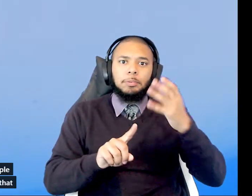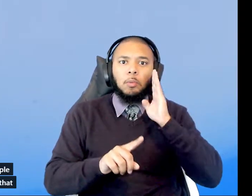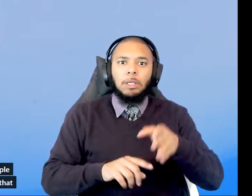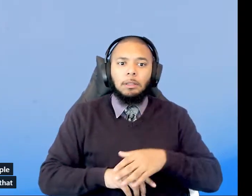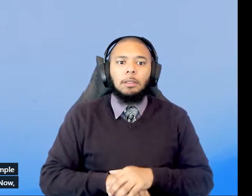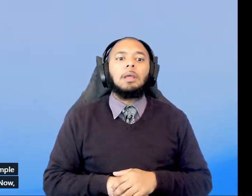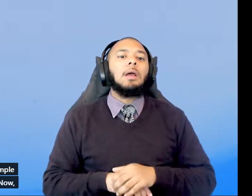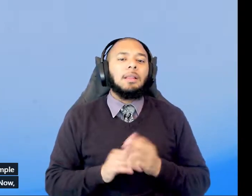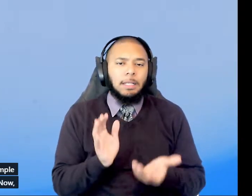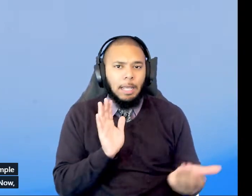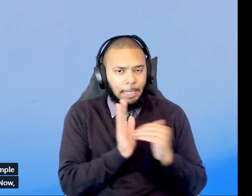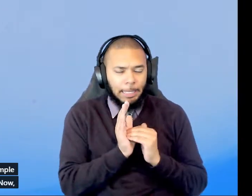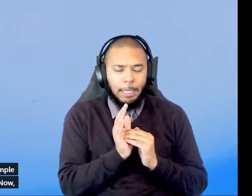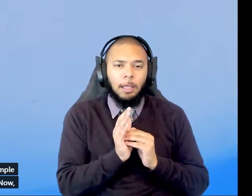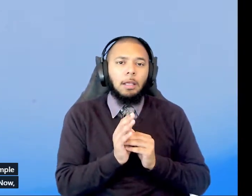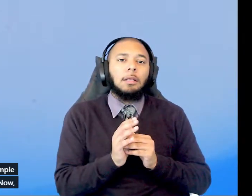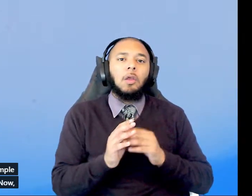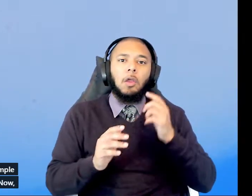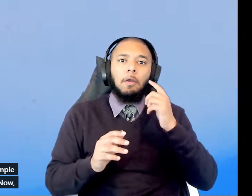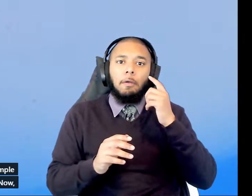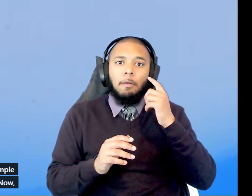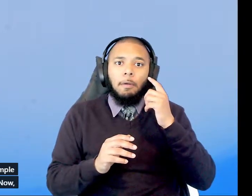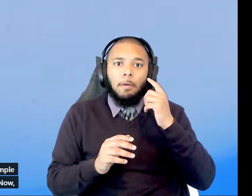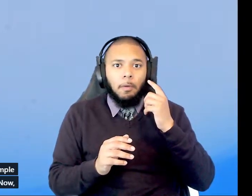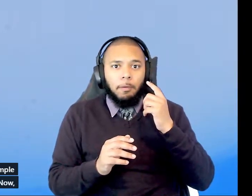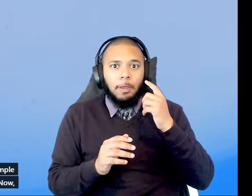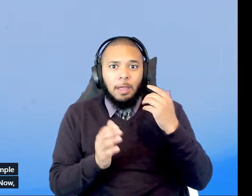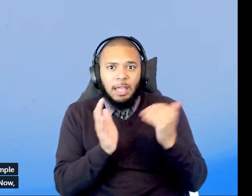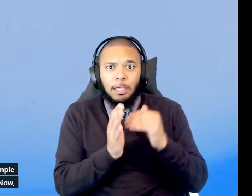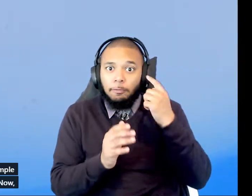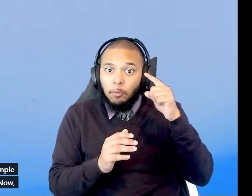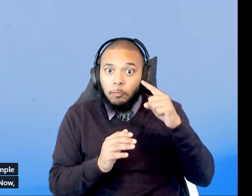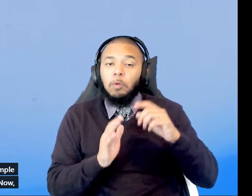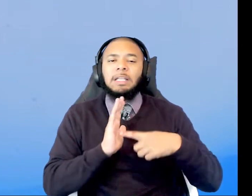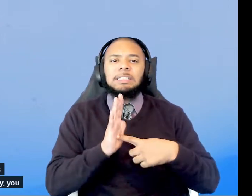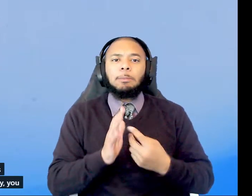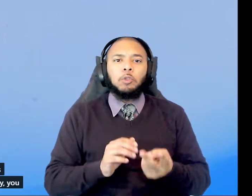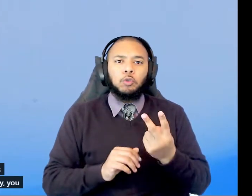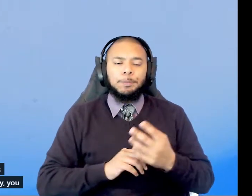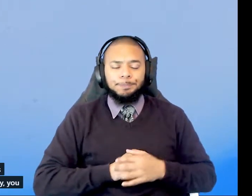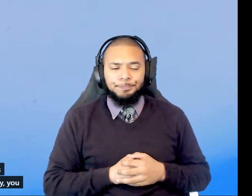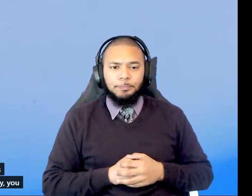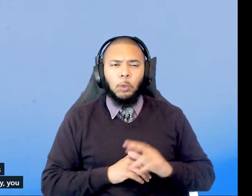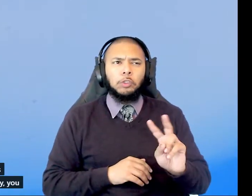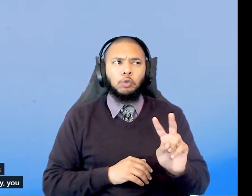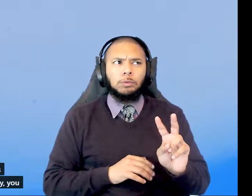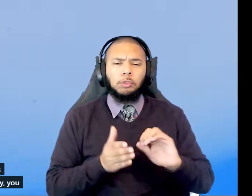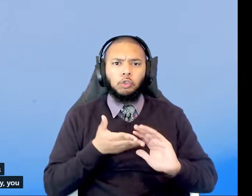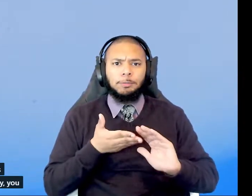repeat that whole thing with the second example, and the whole process starts over. Now, it's important to